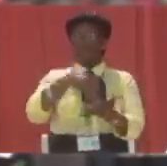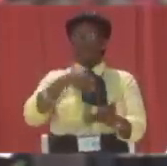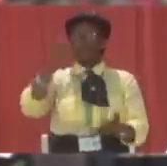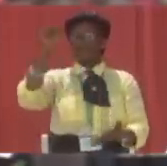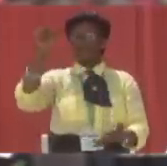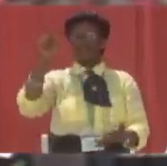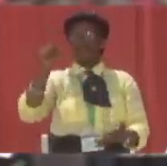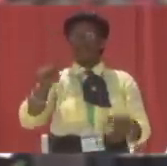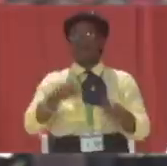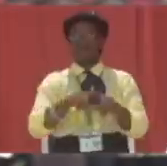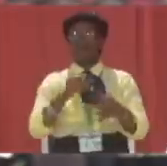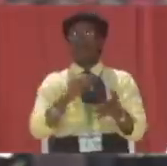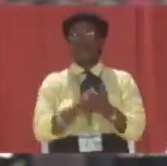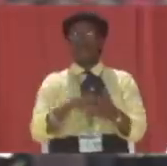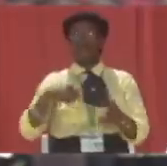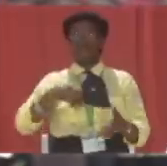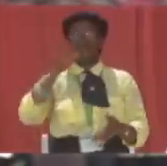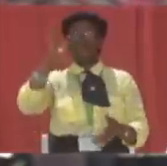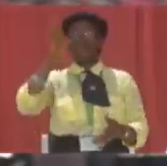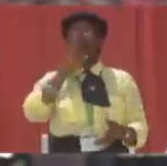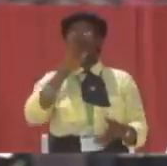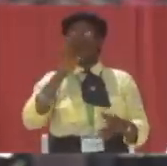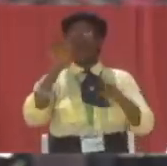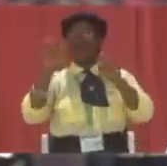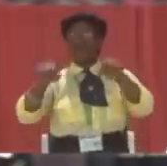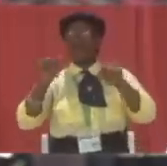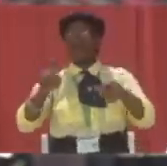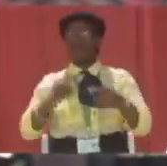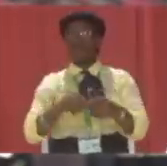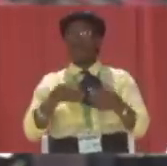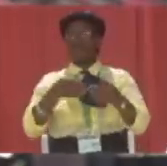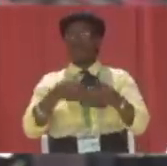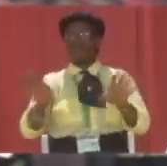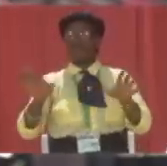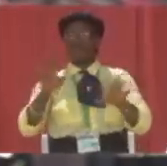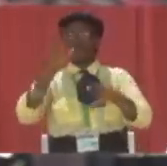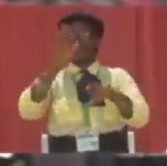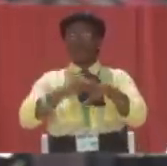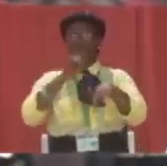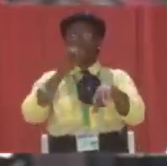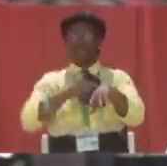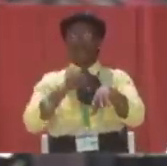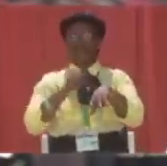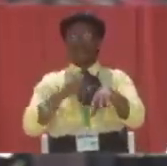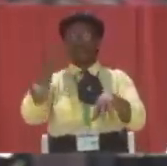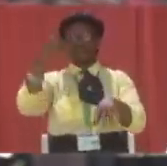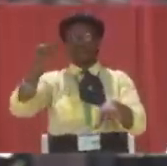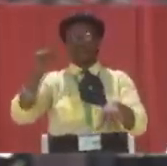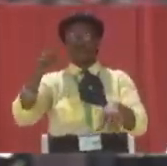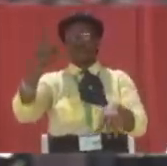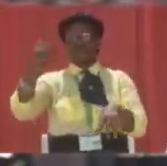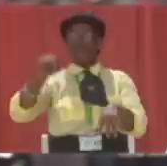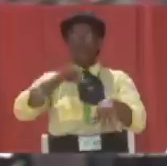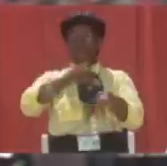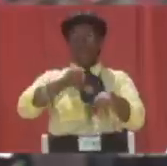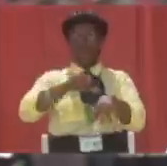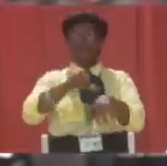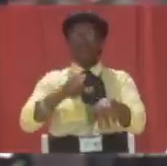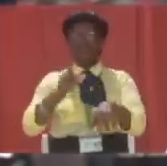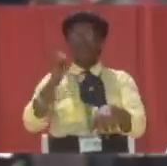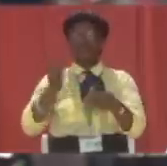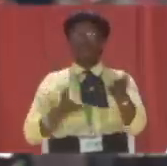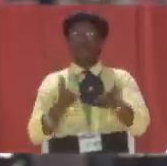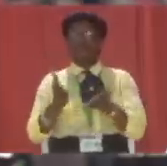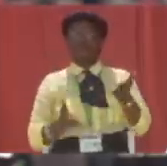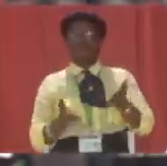time for the anointing service. I'll be the front of